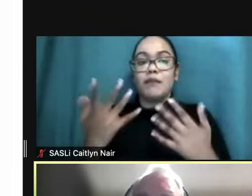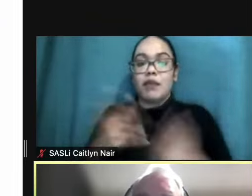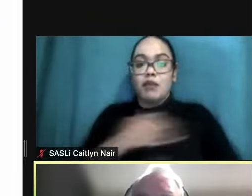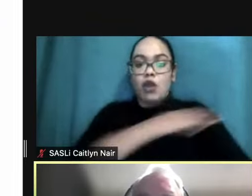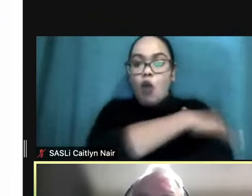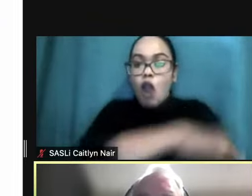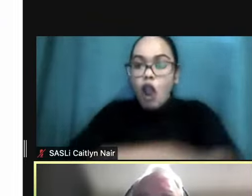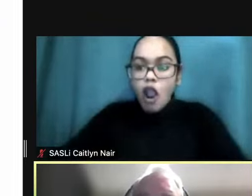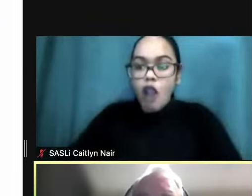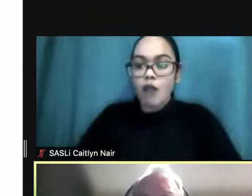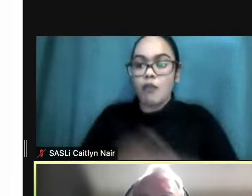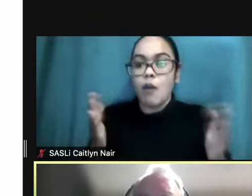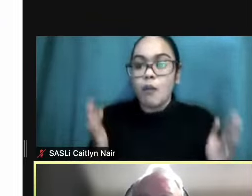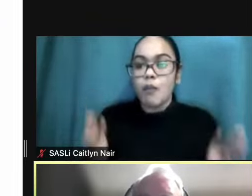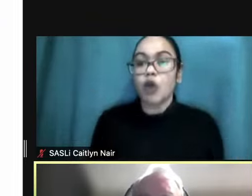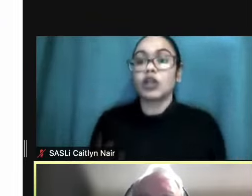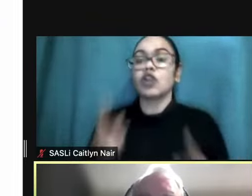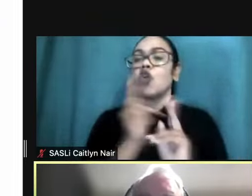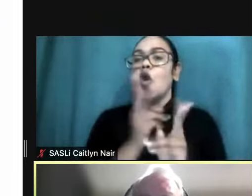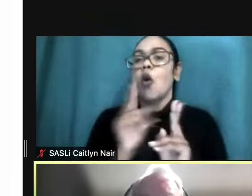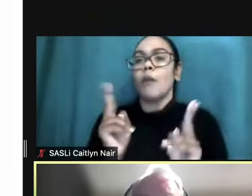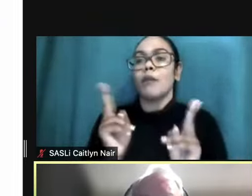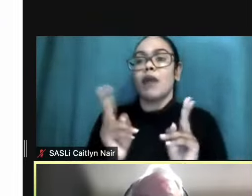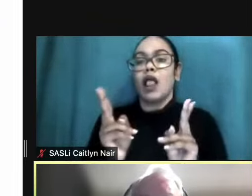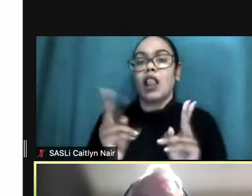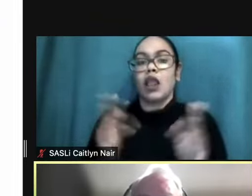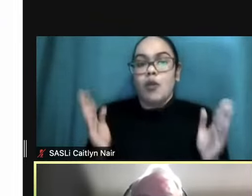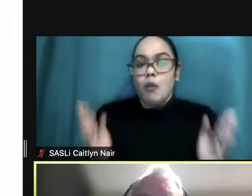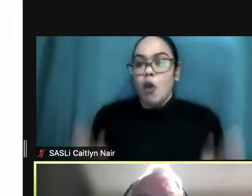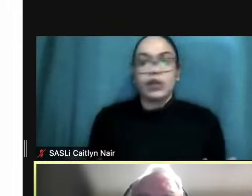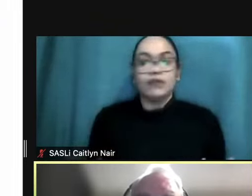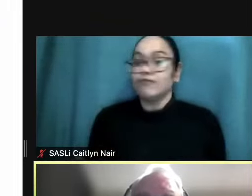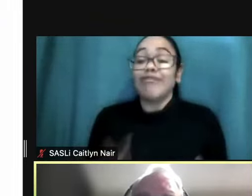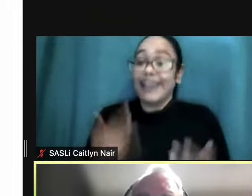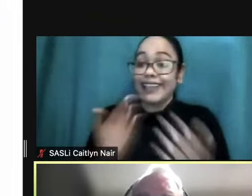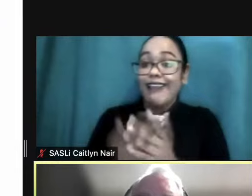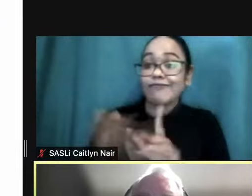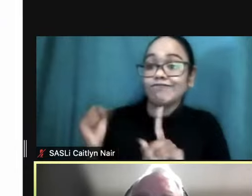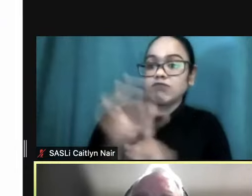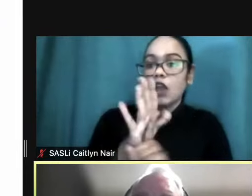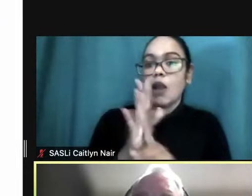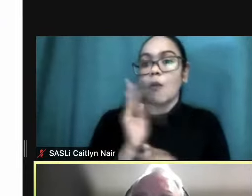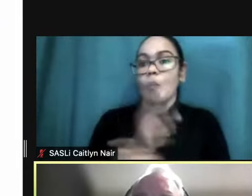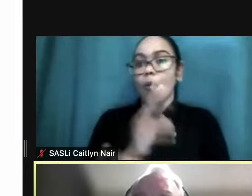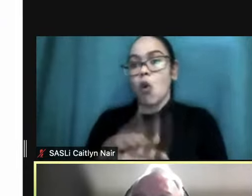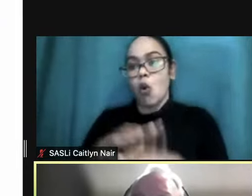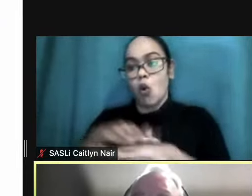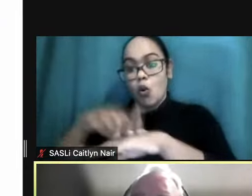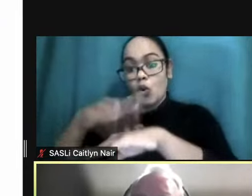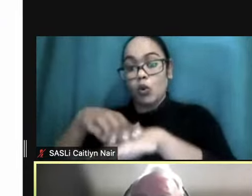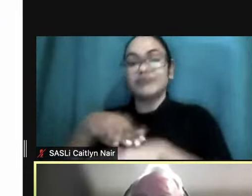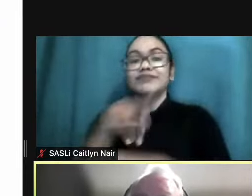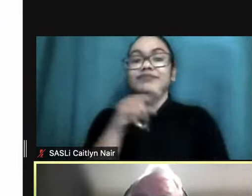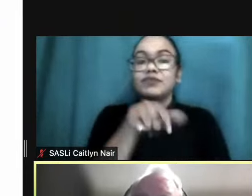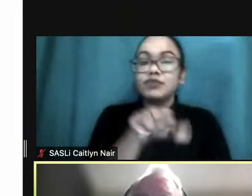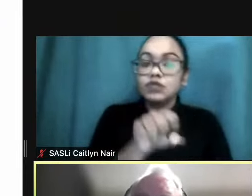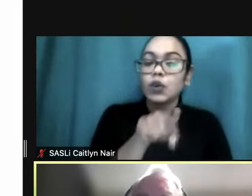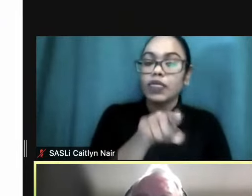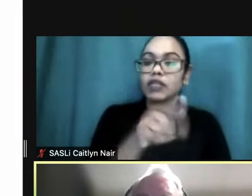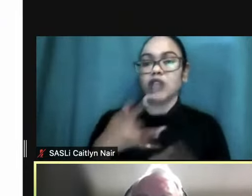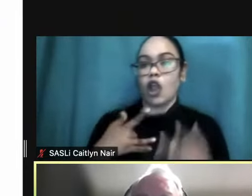system, and not just the neutralizing antibodies. And all these things are what gives us some